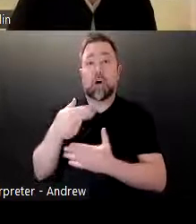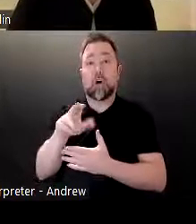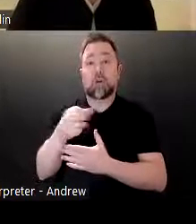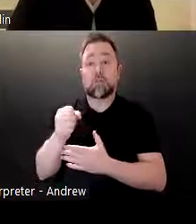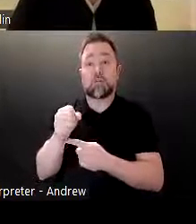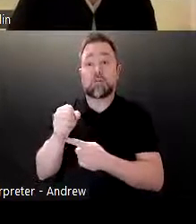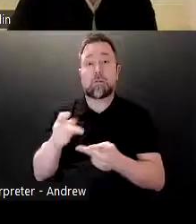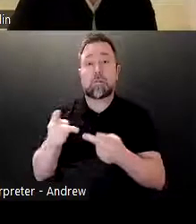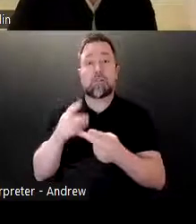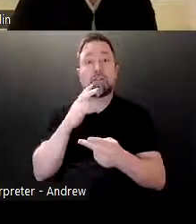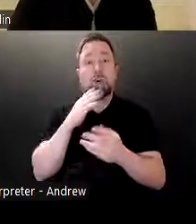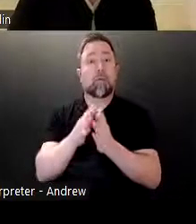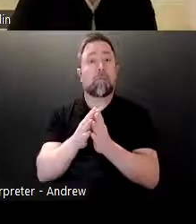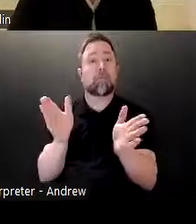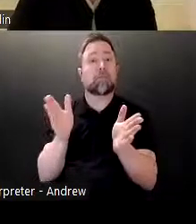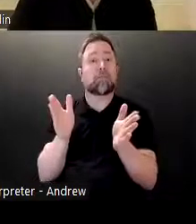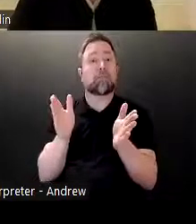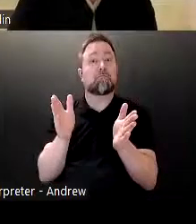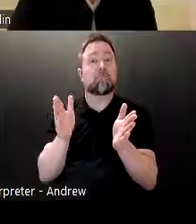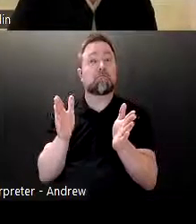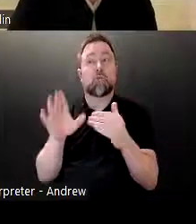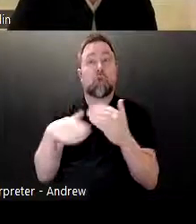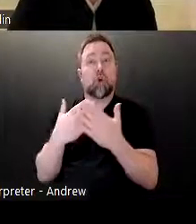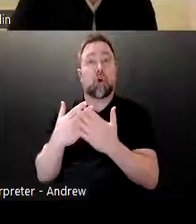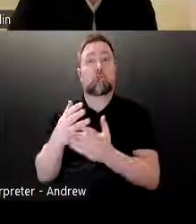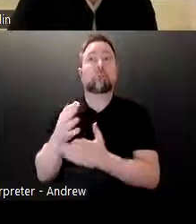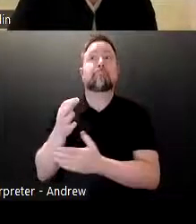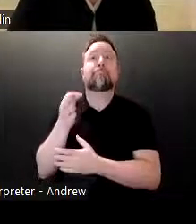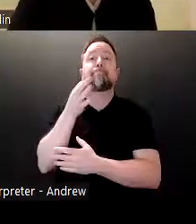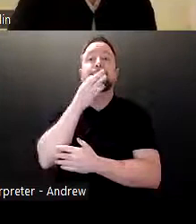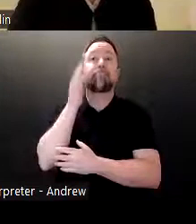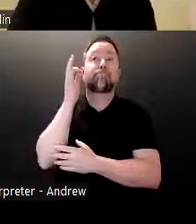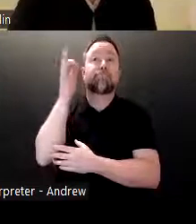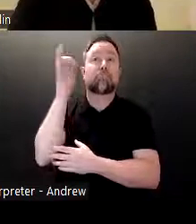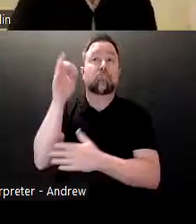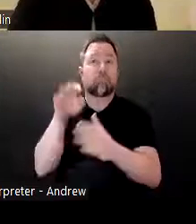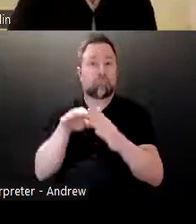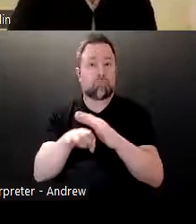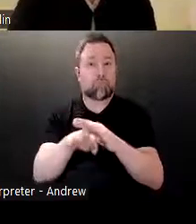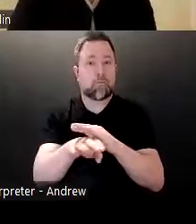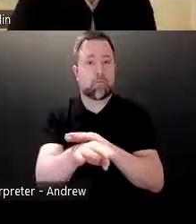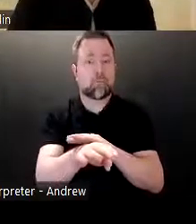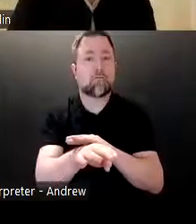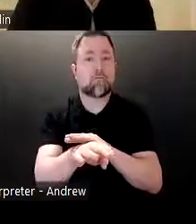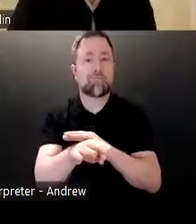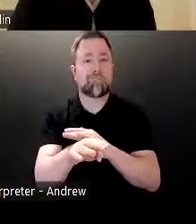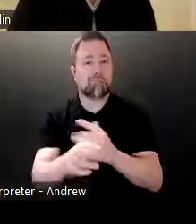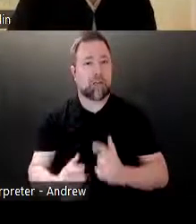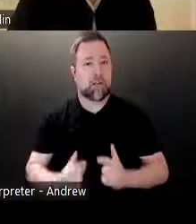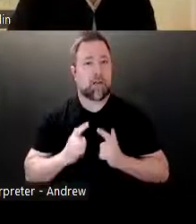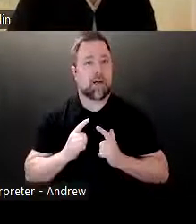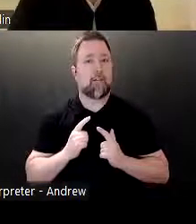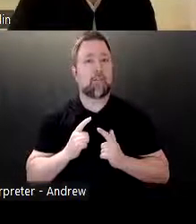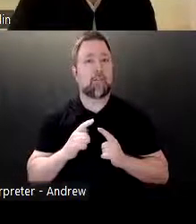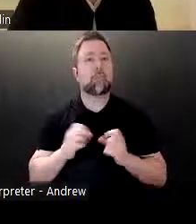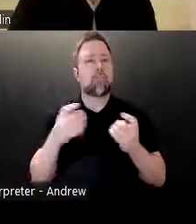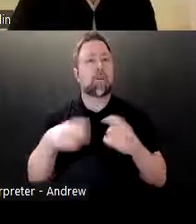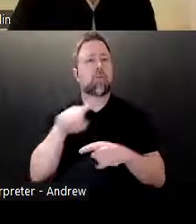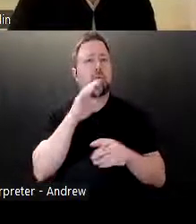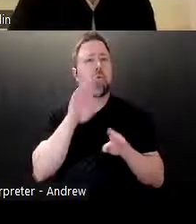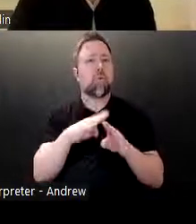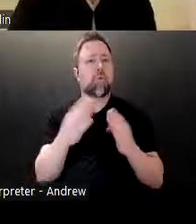spaces in which I hope we can actually all venture out into the world and visit these incredible museums in person, many of which are open now.